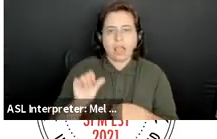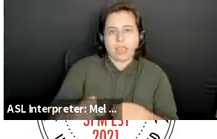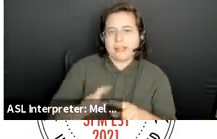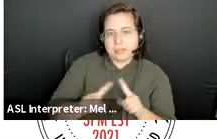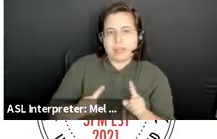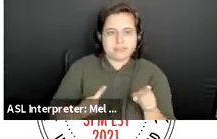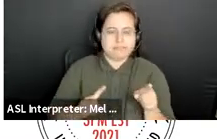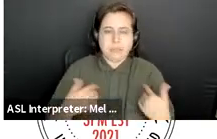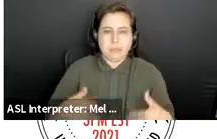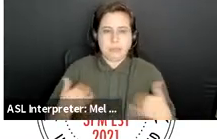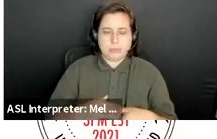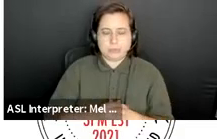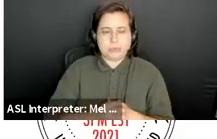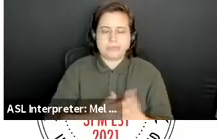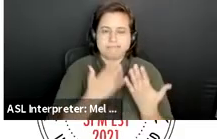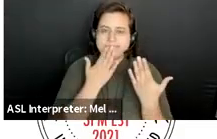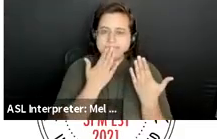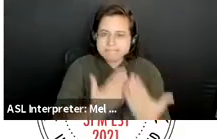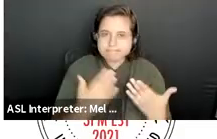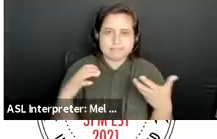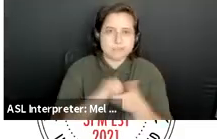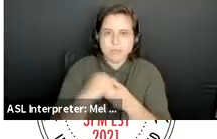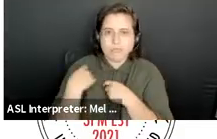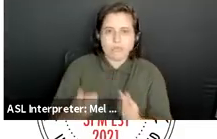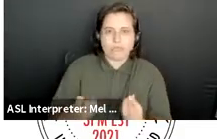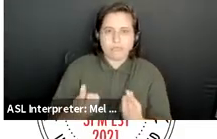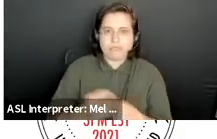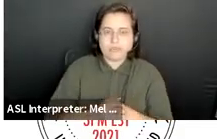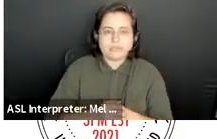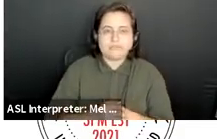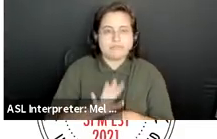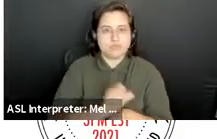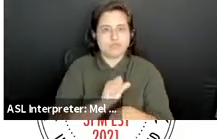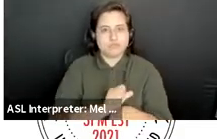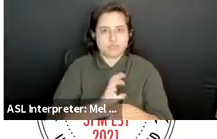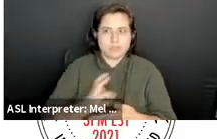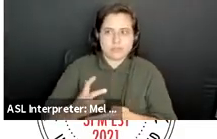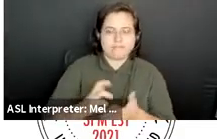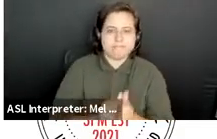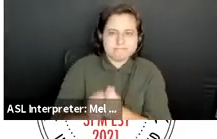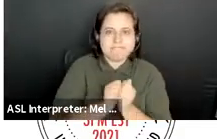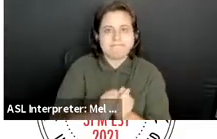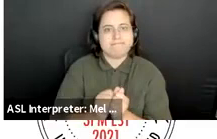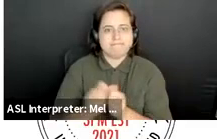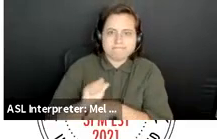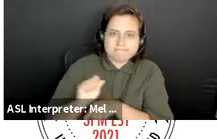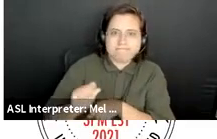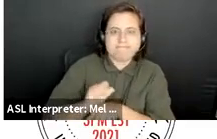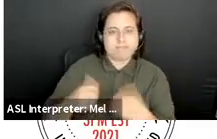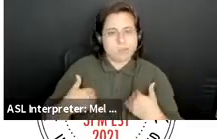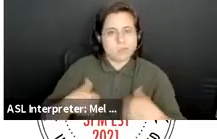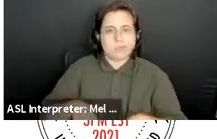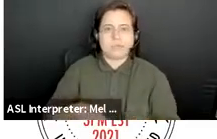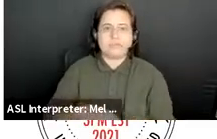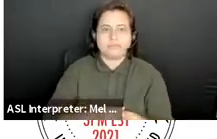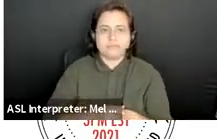are incredibly grateful for their partnership and the work that we collectively do together to make this work happen and to work on behalf of